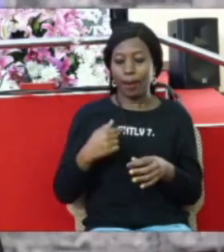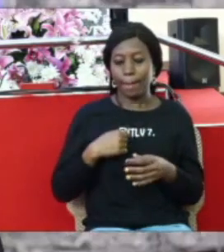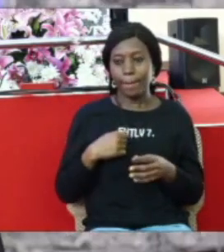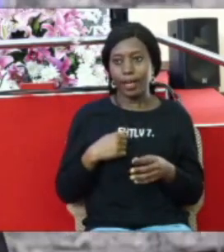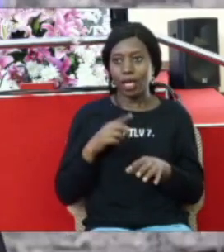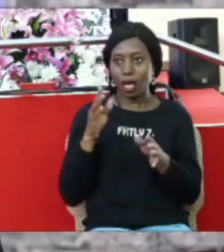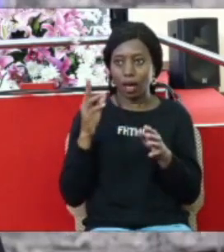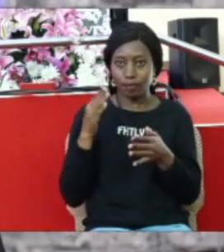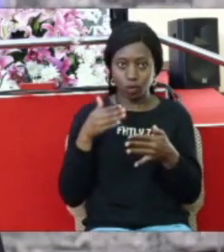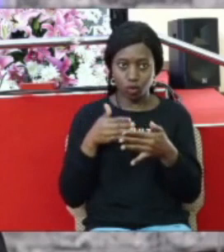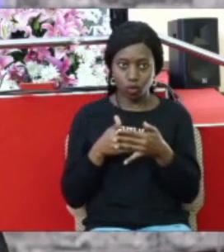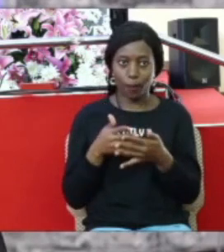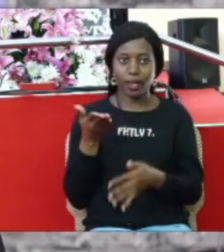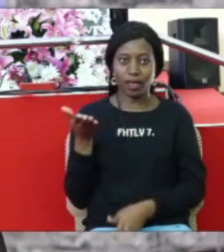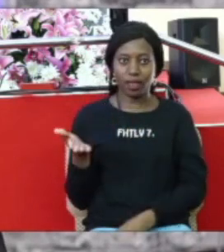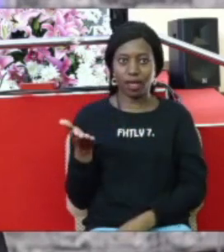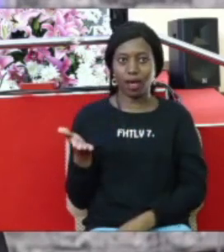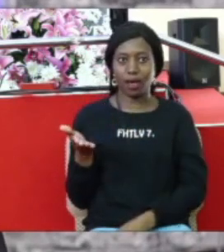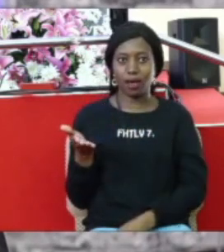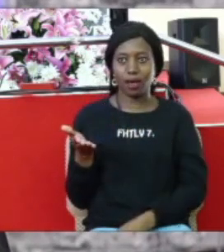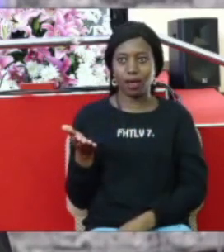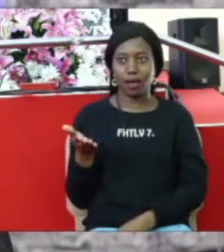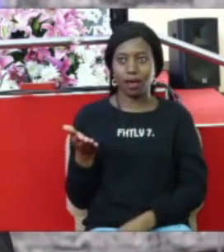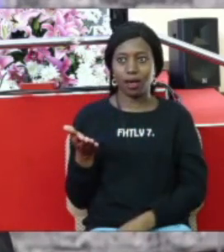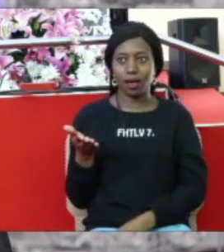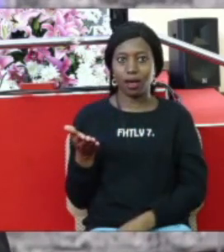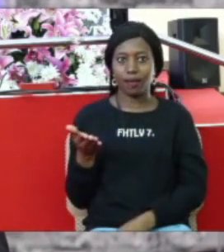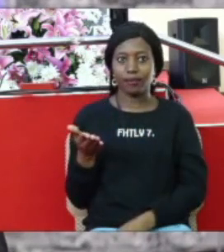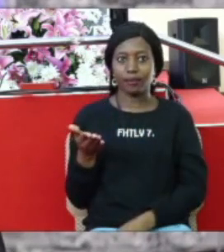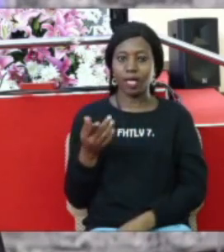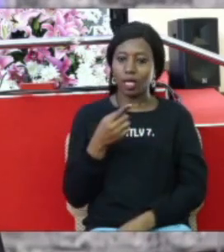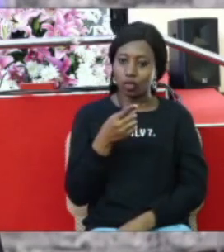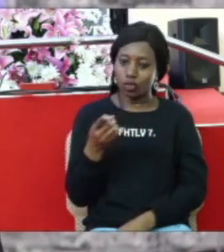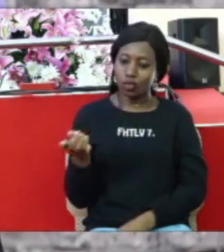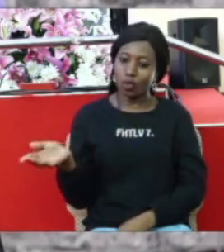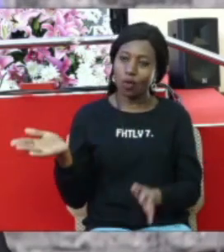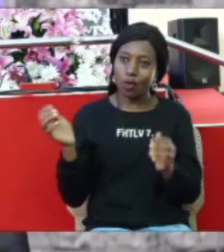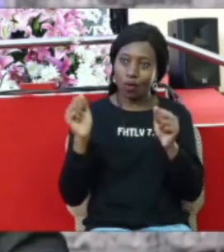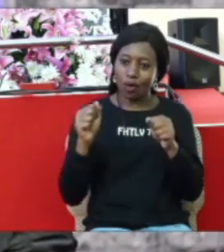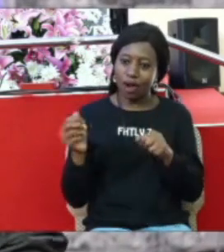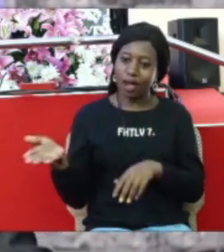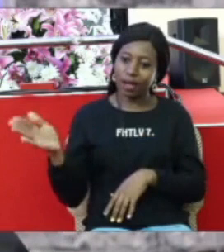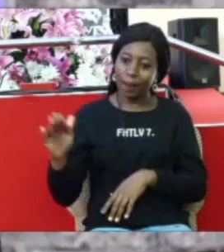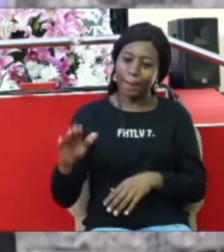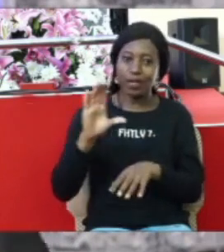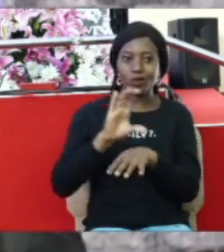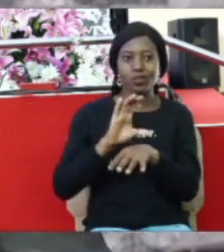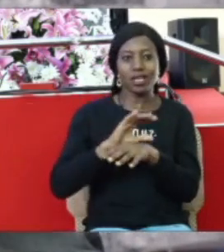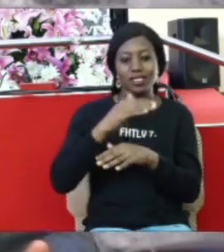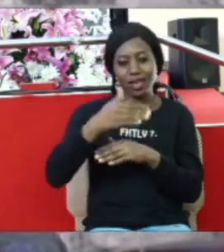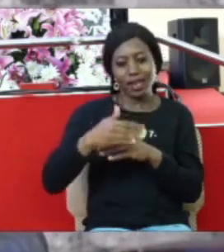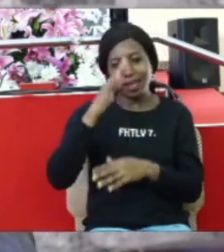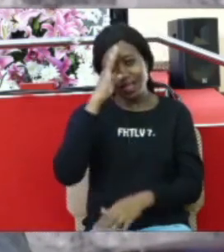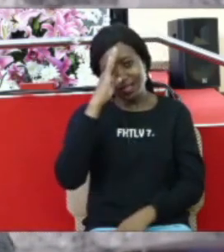so that you can come to church next Sunday. And for you that are viewing, so